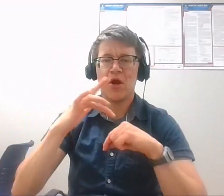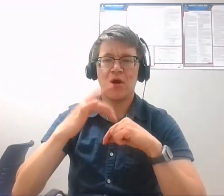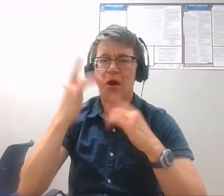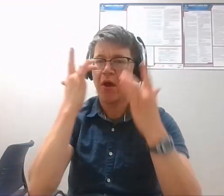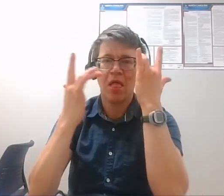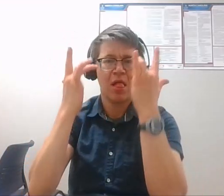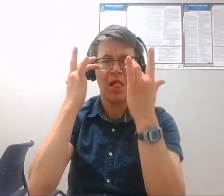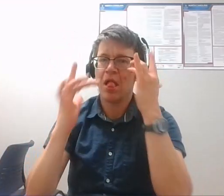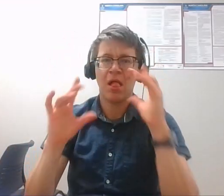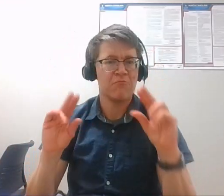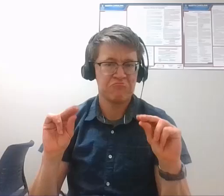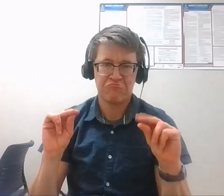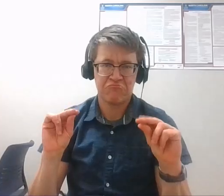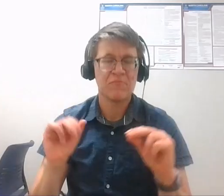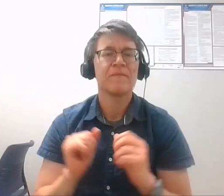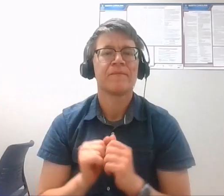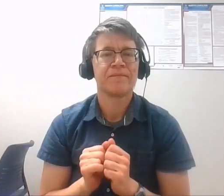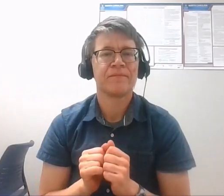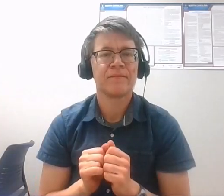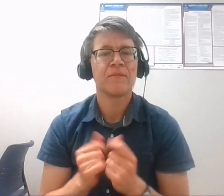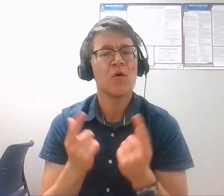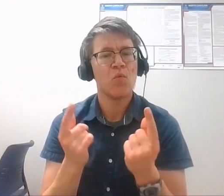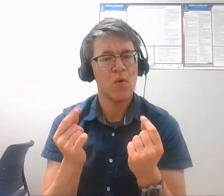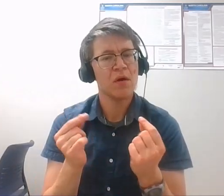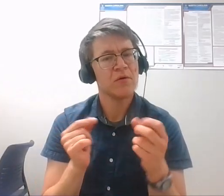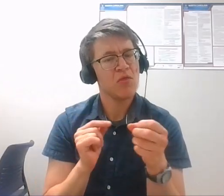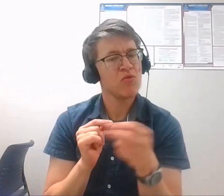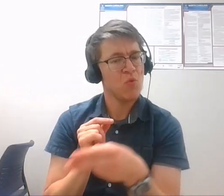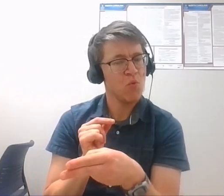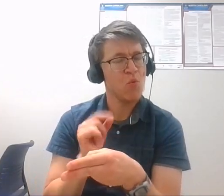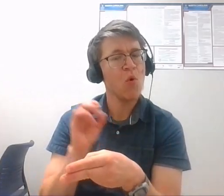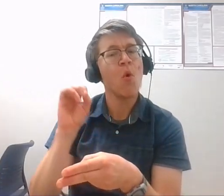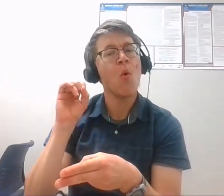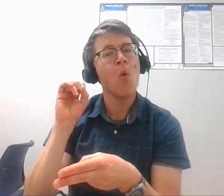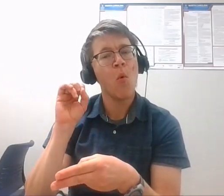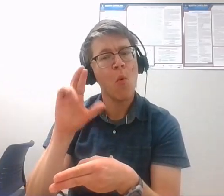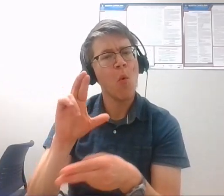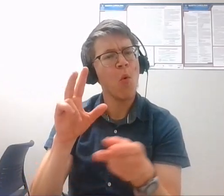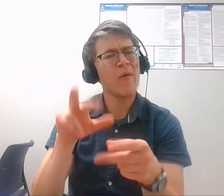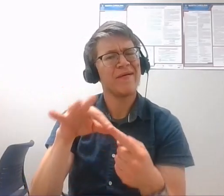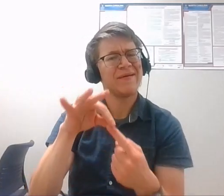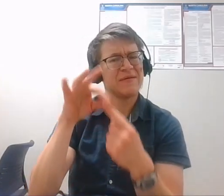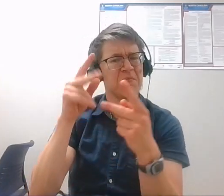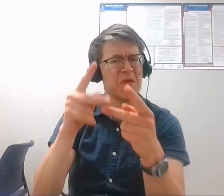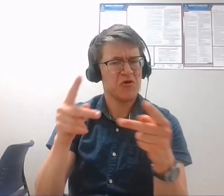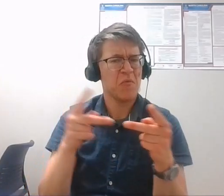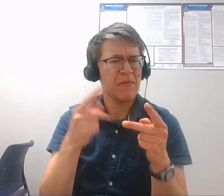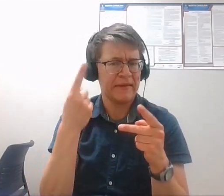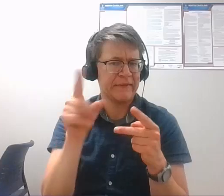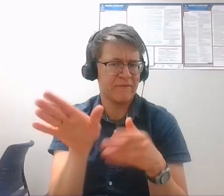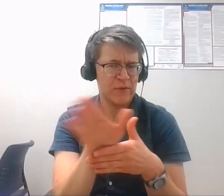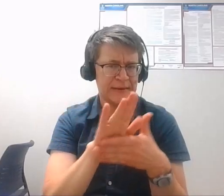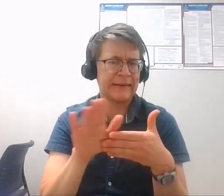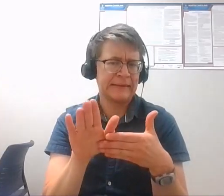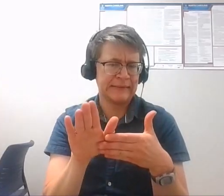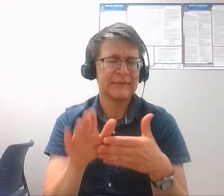them. Eye protection should be placed in the trash or be placed in a designated area for reprocessing.